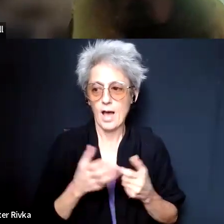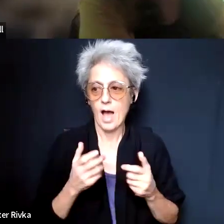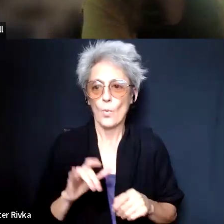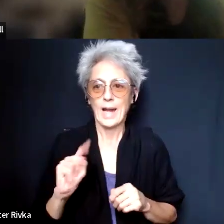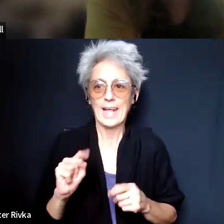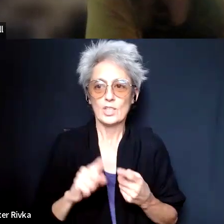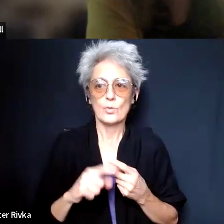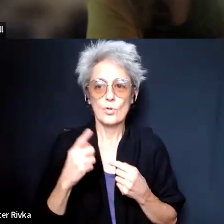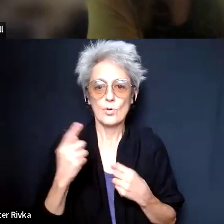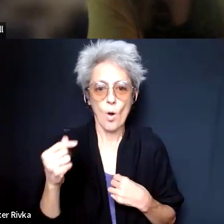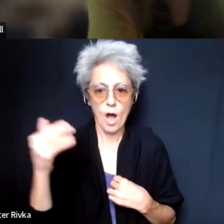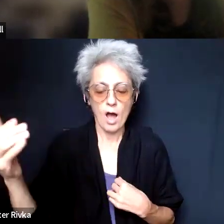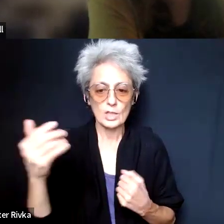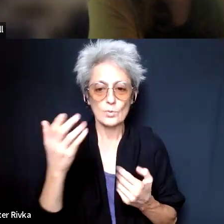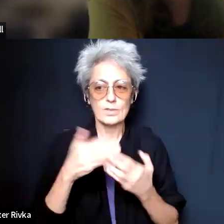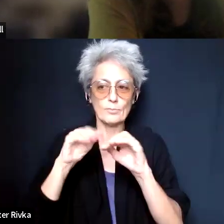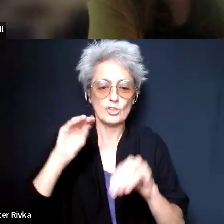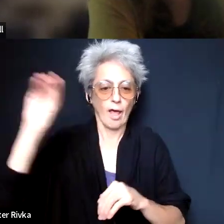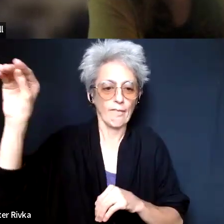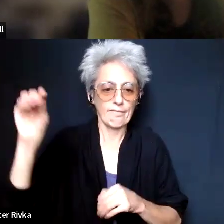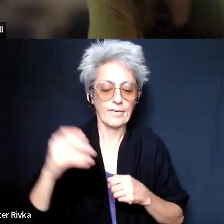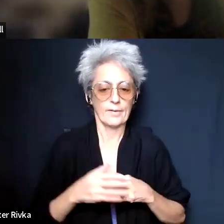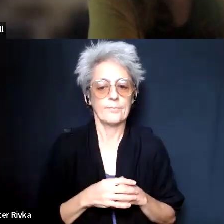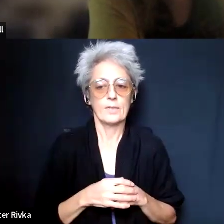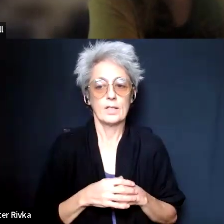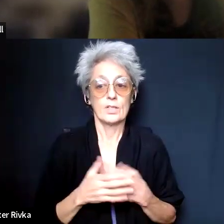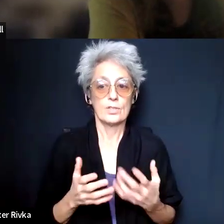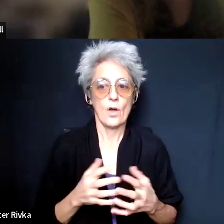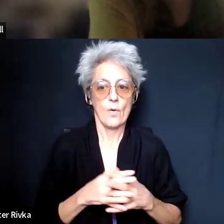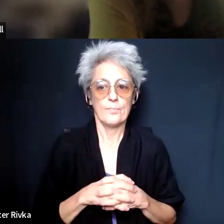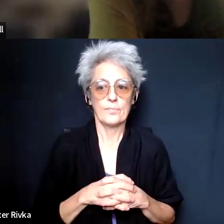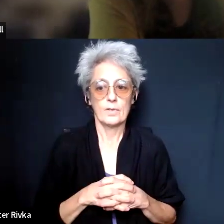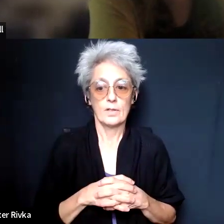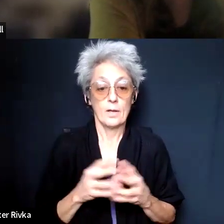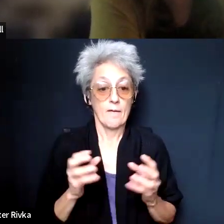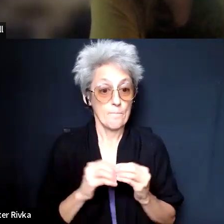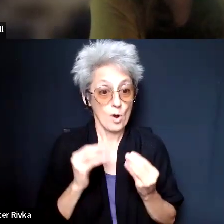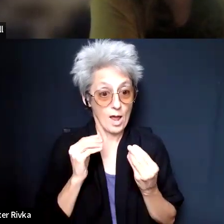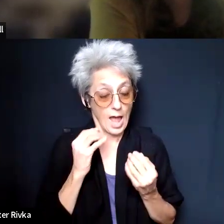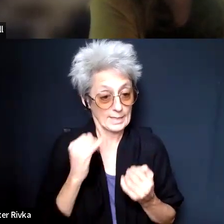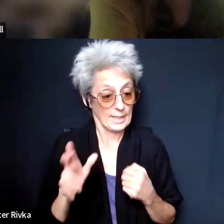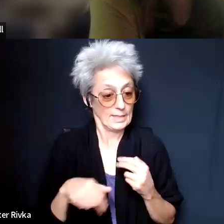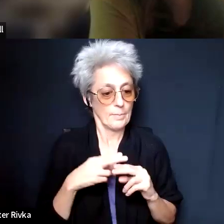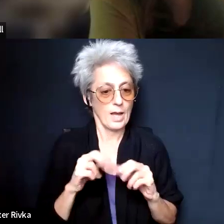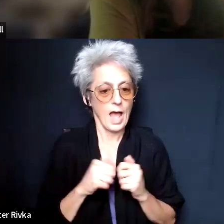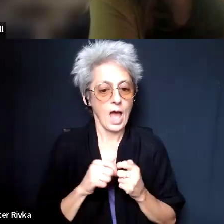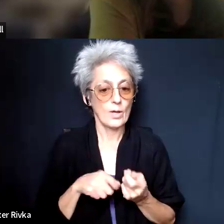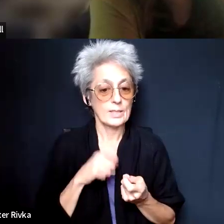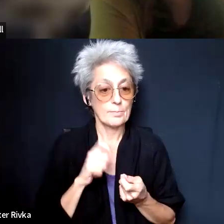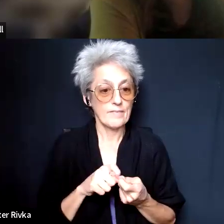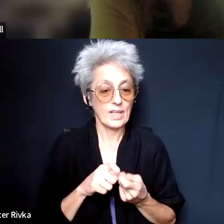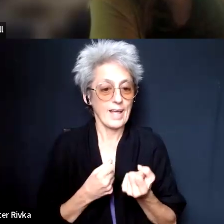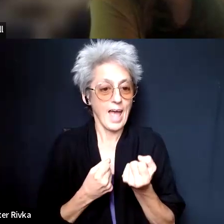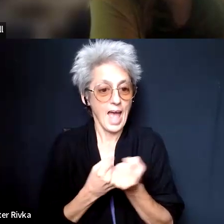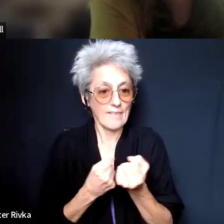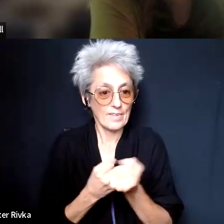onto some shelf. So if you have some more ideas of how to specifically advocate